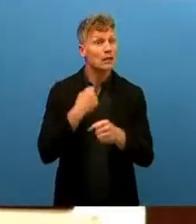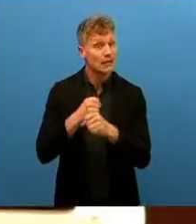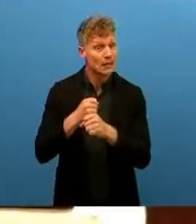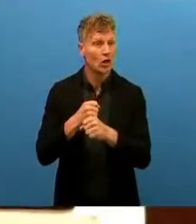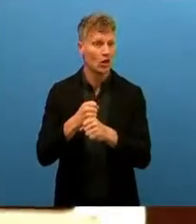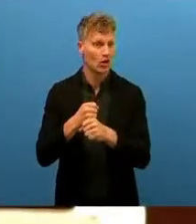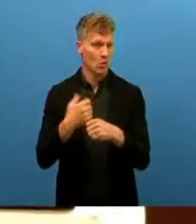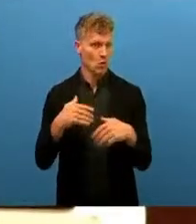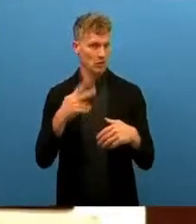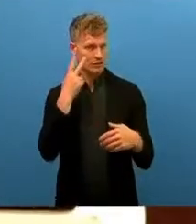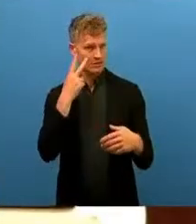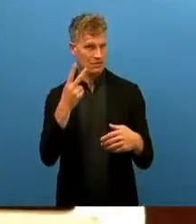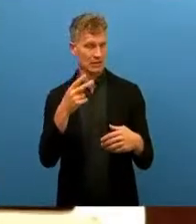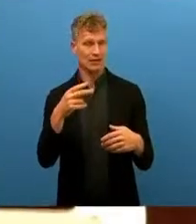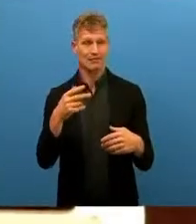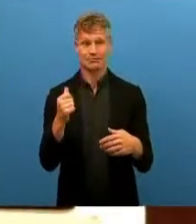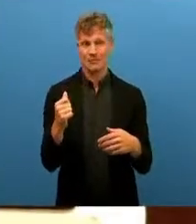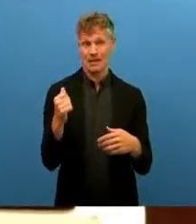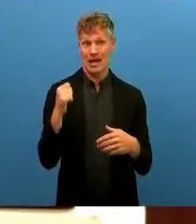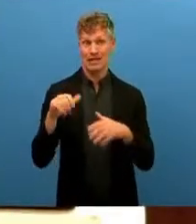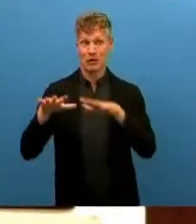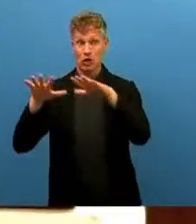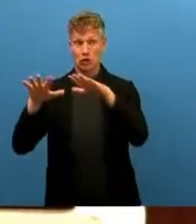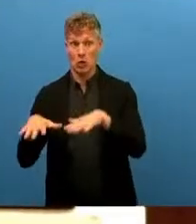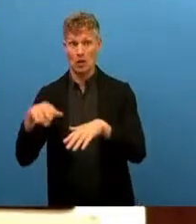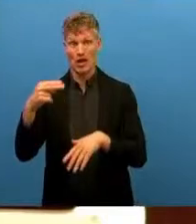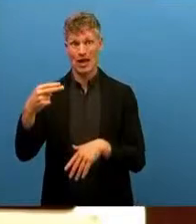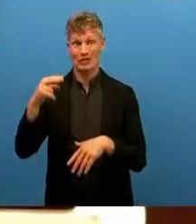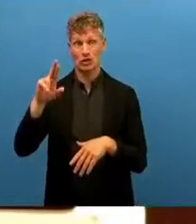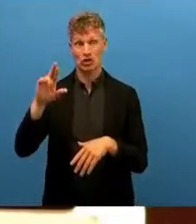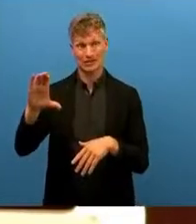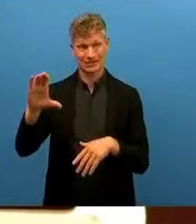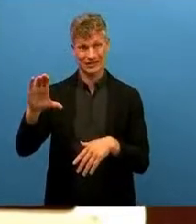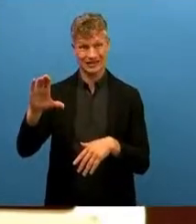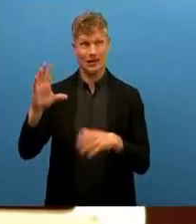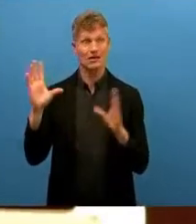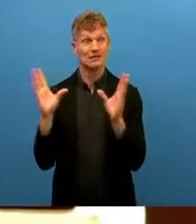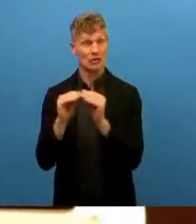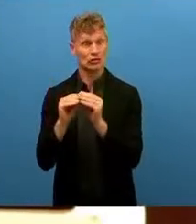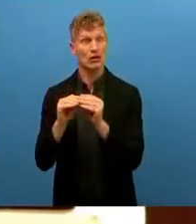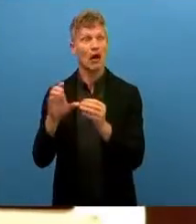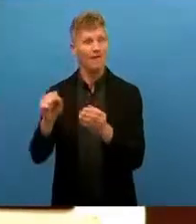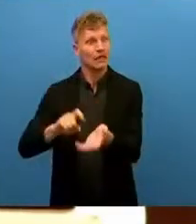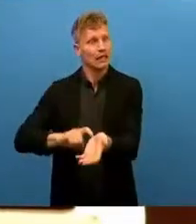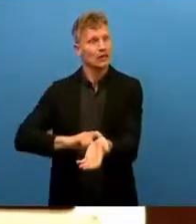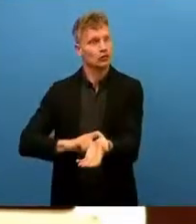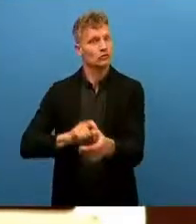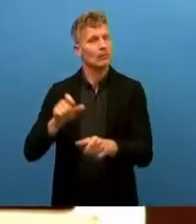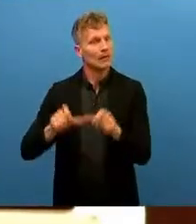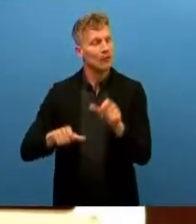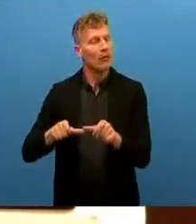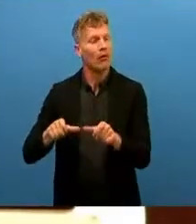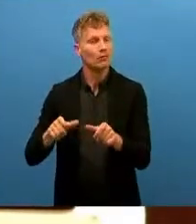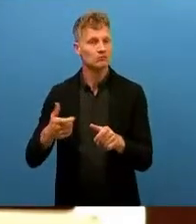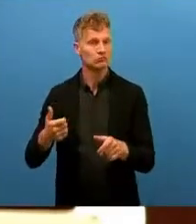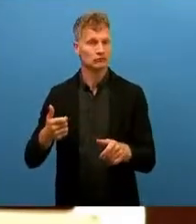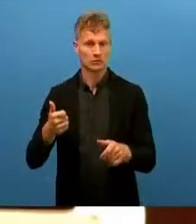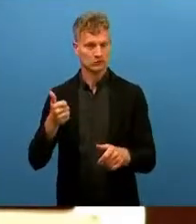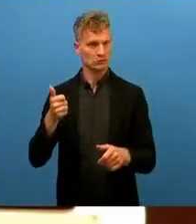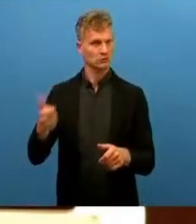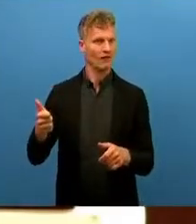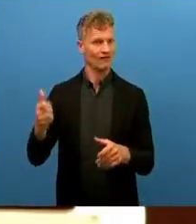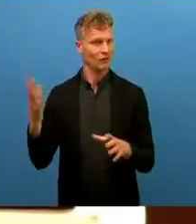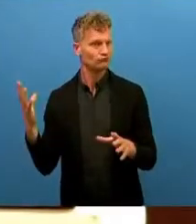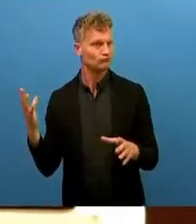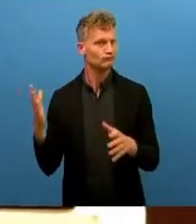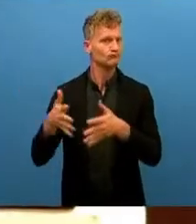HRC session last autumn, Indigenous peoples' representatives and institutions duly established by themselves participated